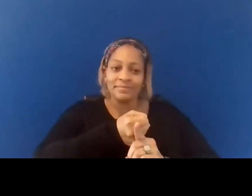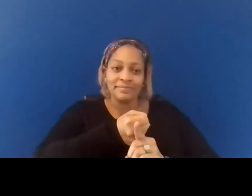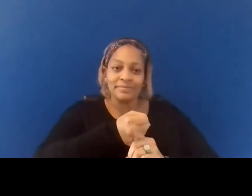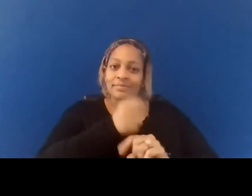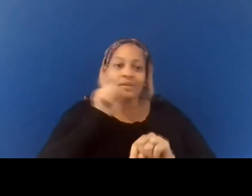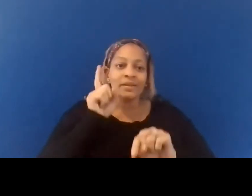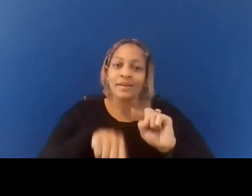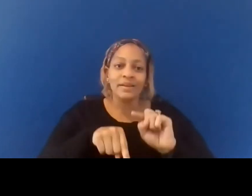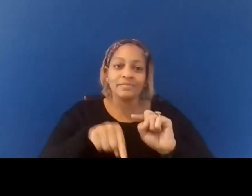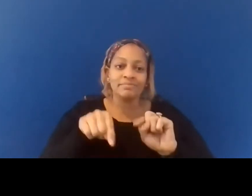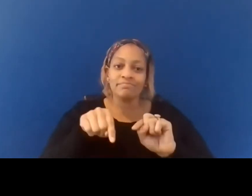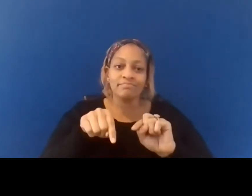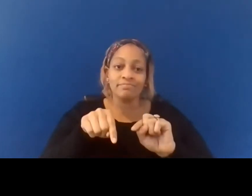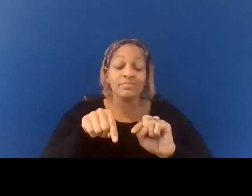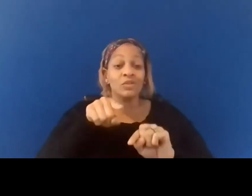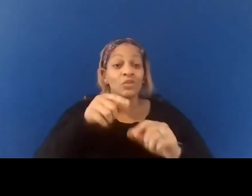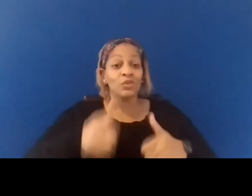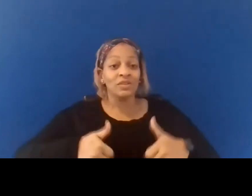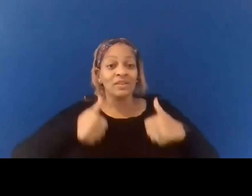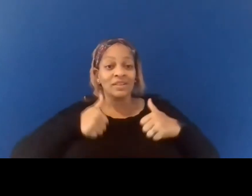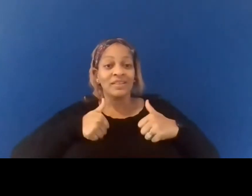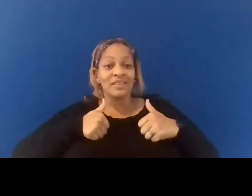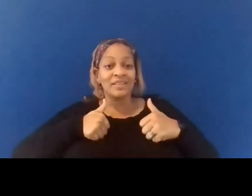You are the living Christ.